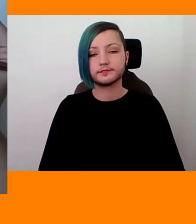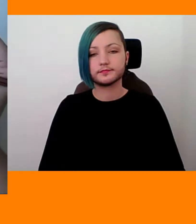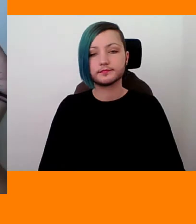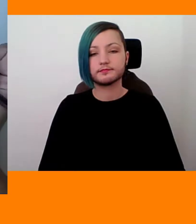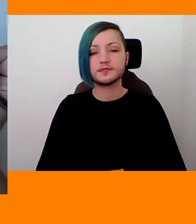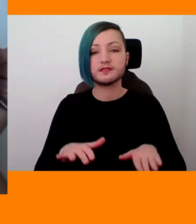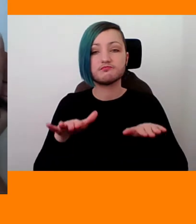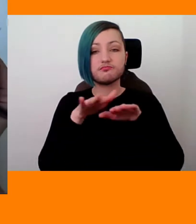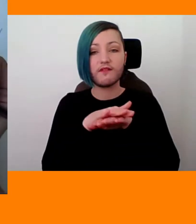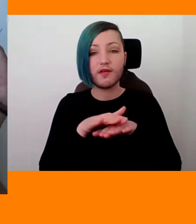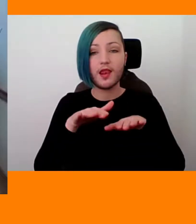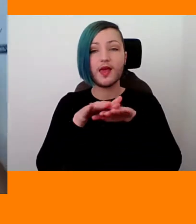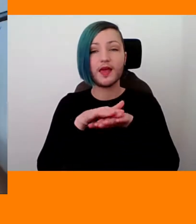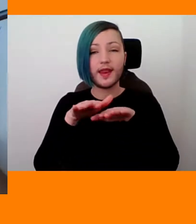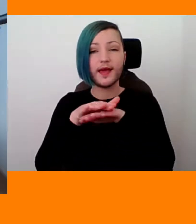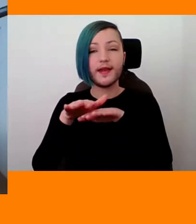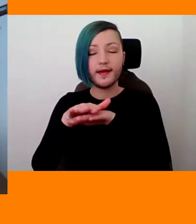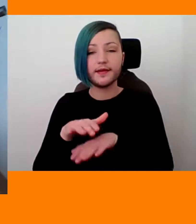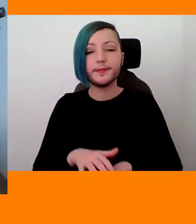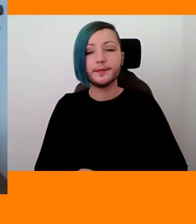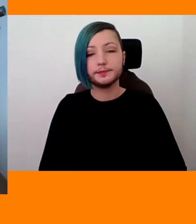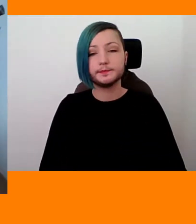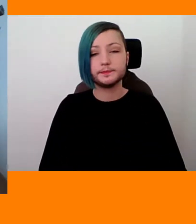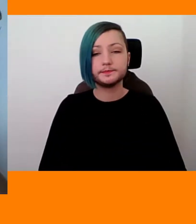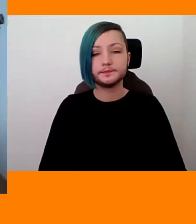Over the top.